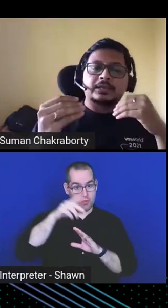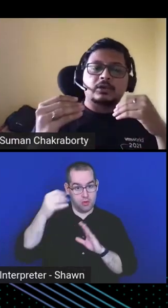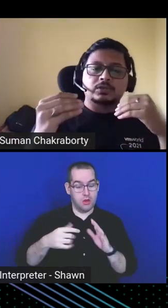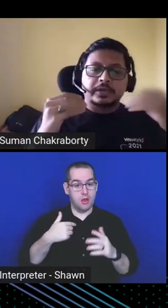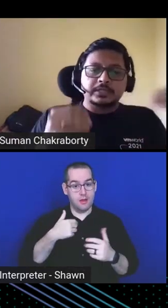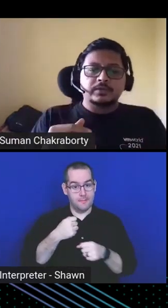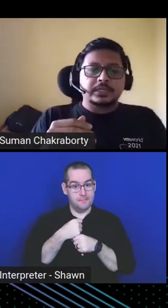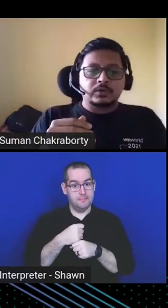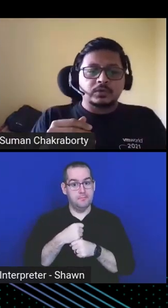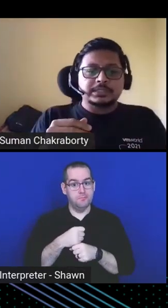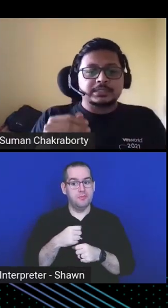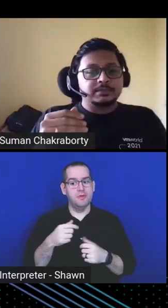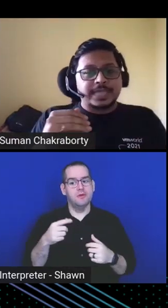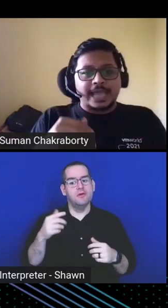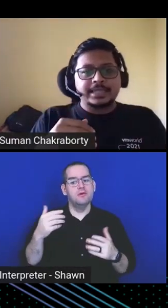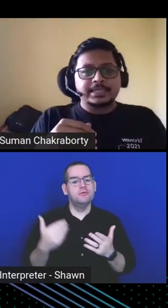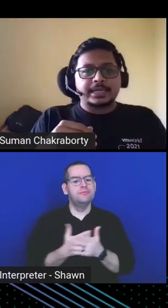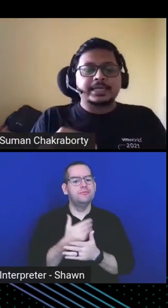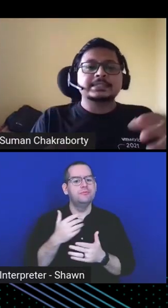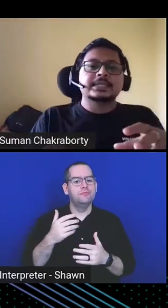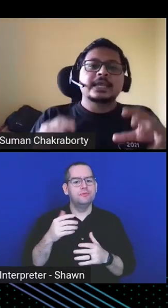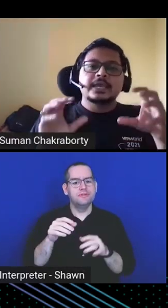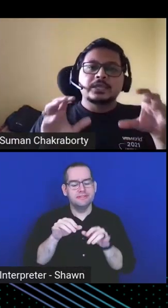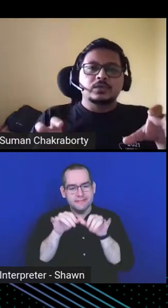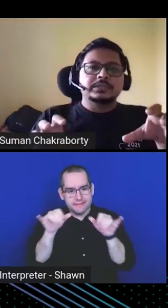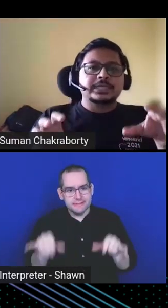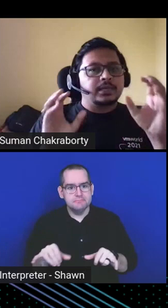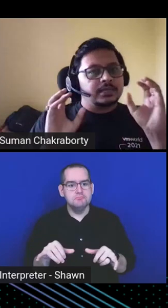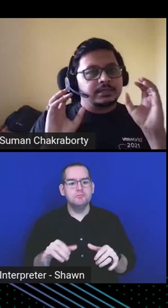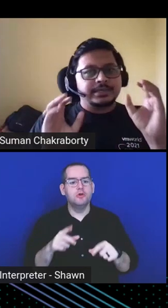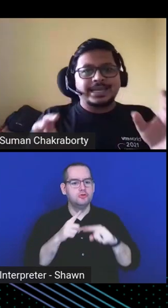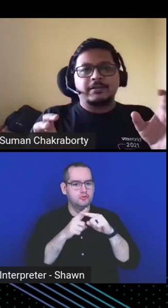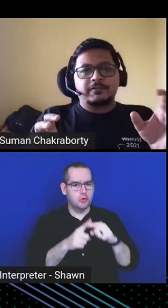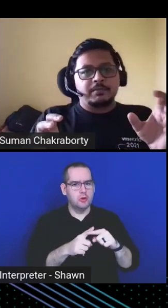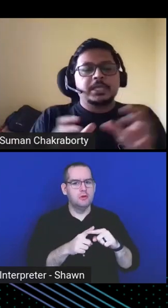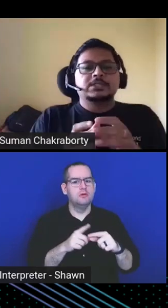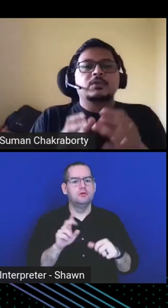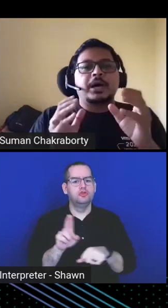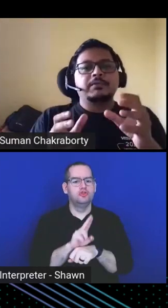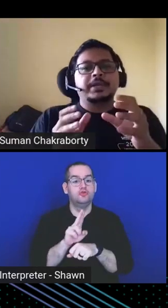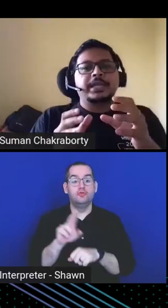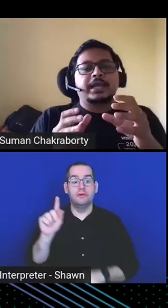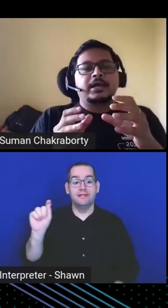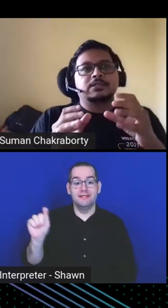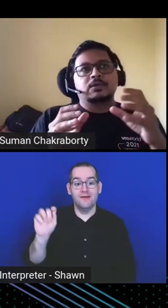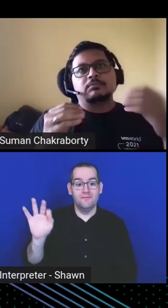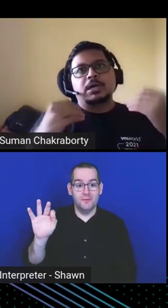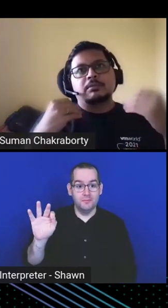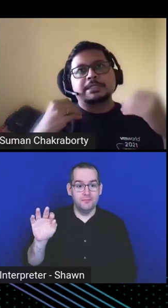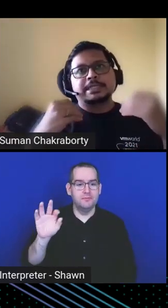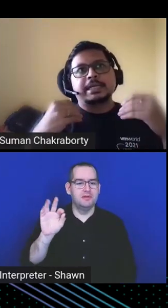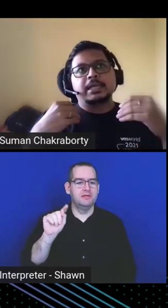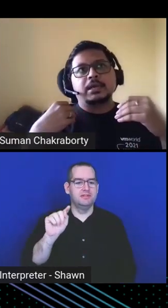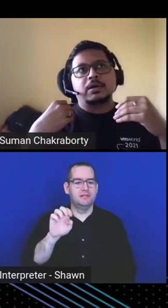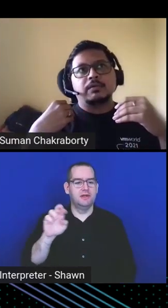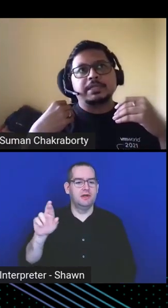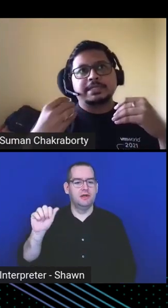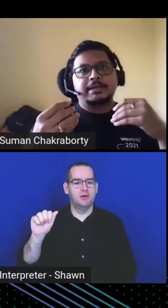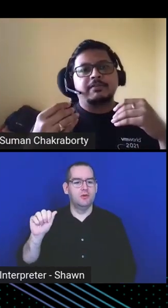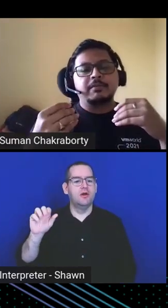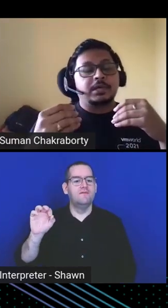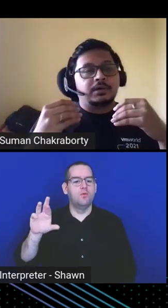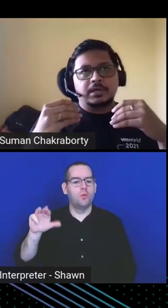host catalog together with the host systems and the targets using Terraform. So Boundary, basically